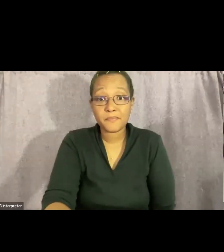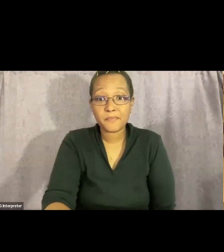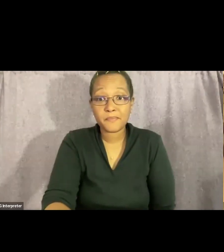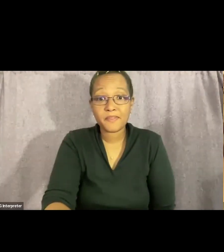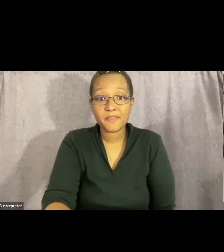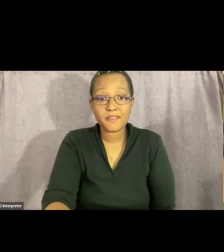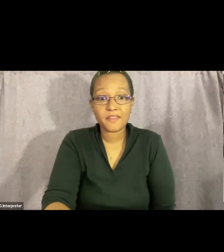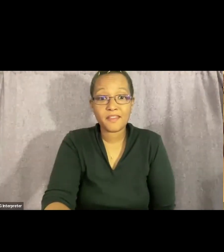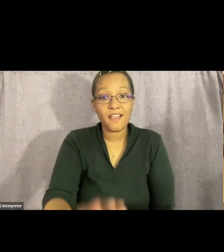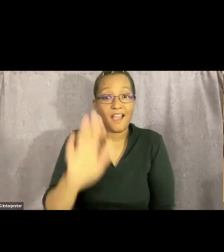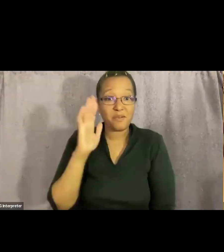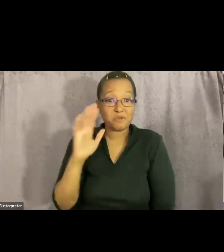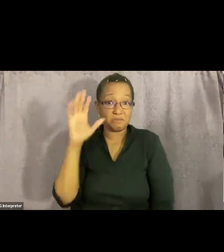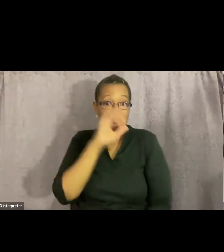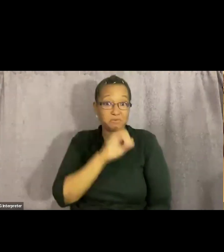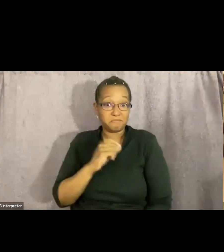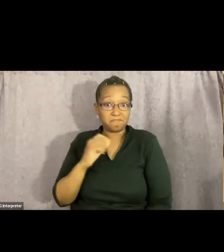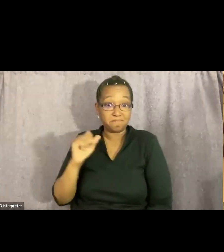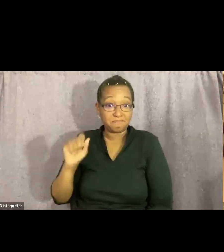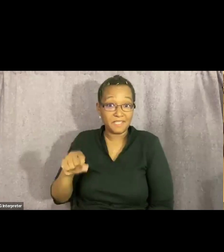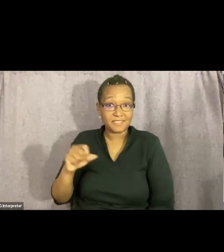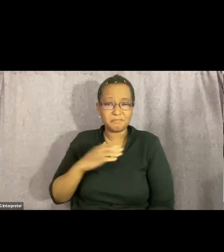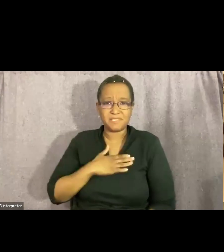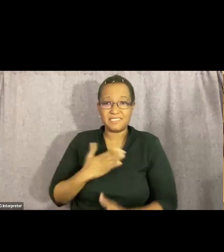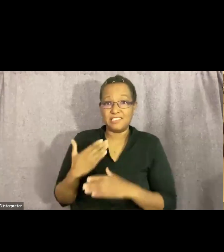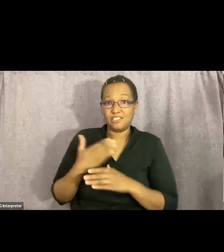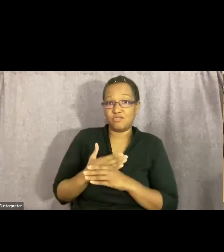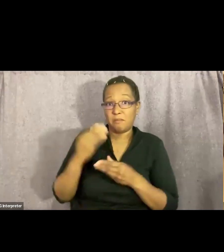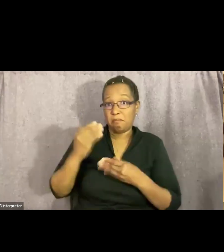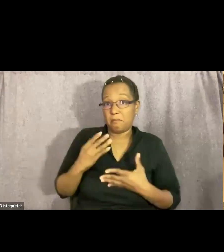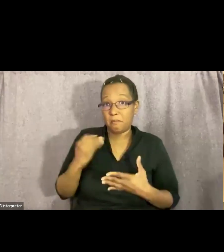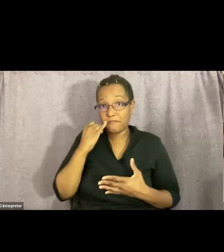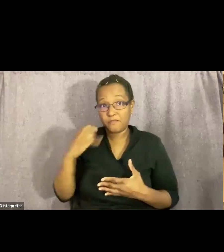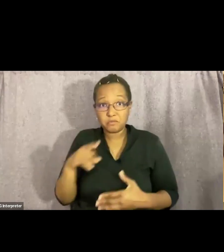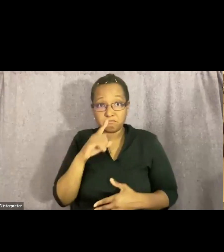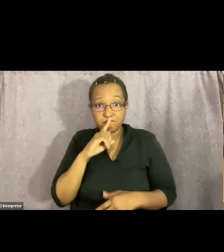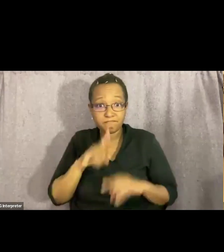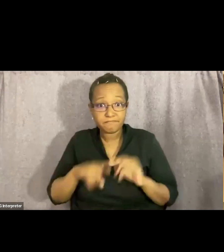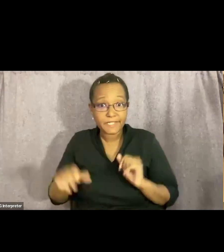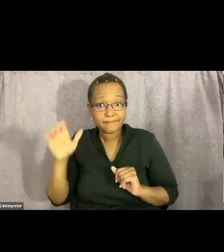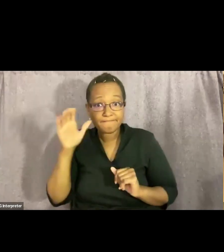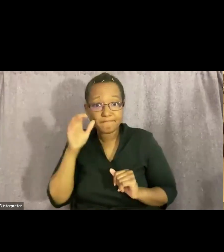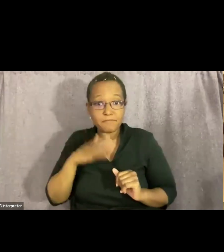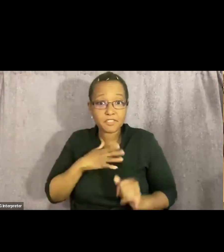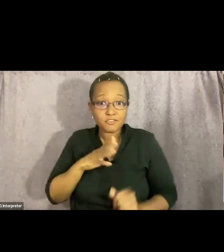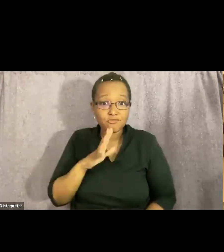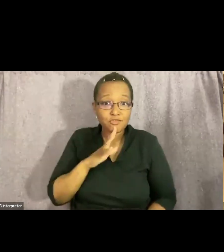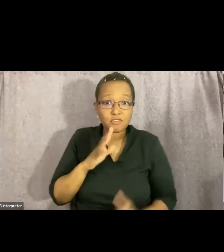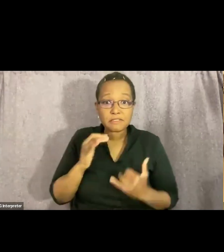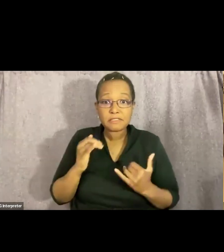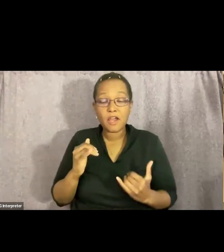Take that as a yes. Please interrupt me if not. I'm going to share my screen.